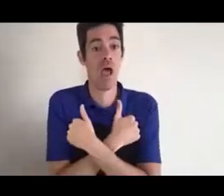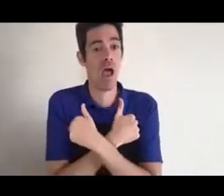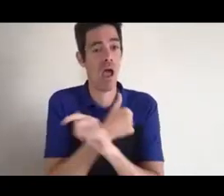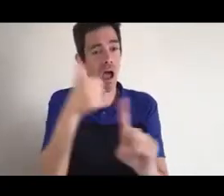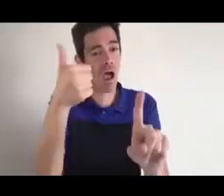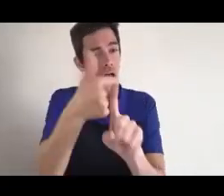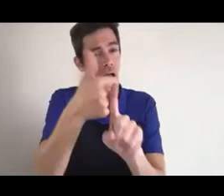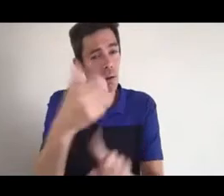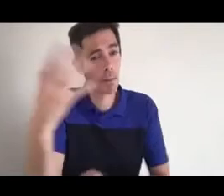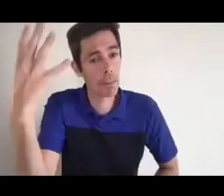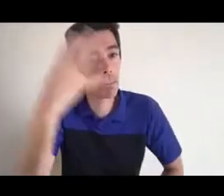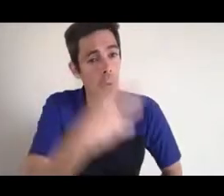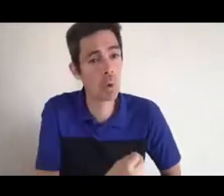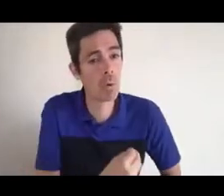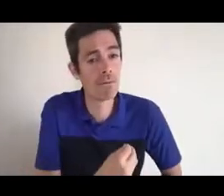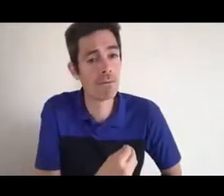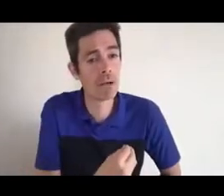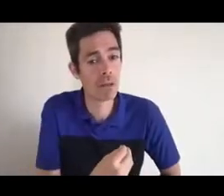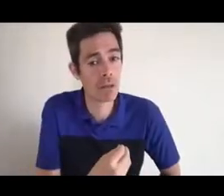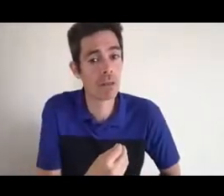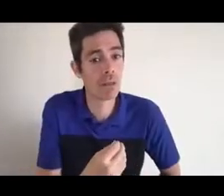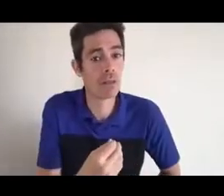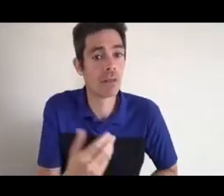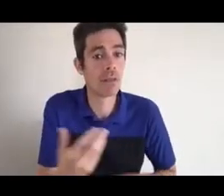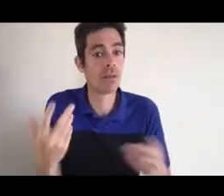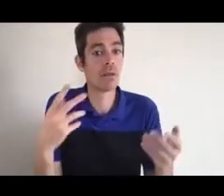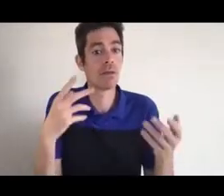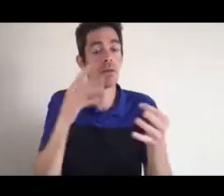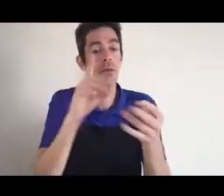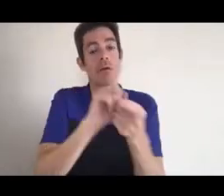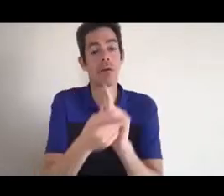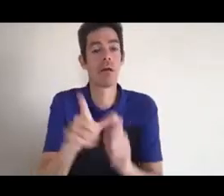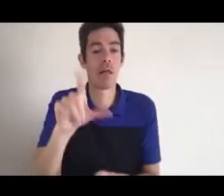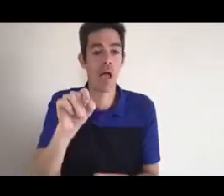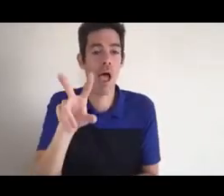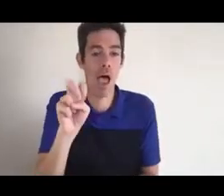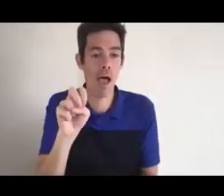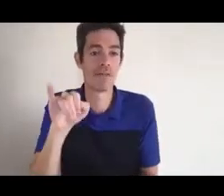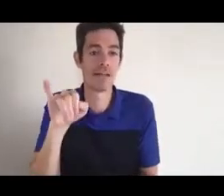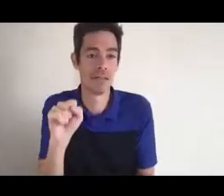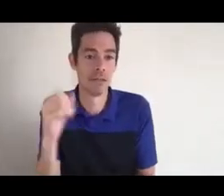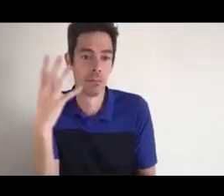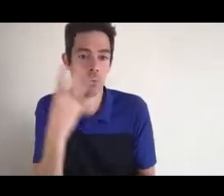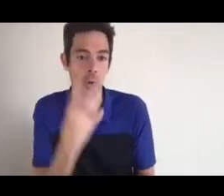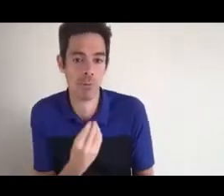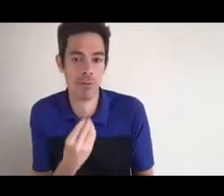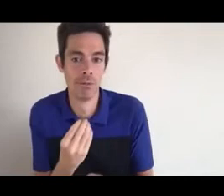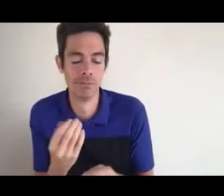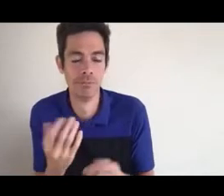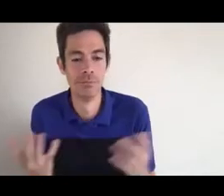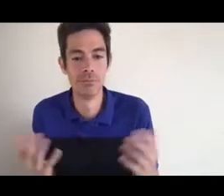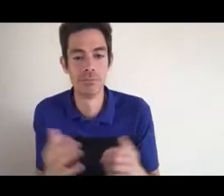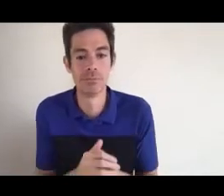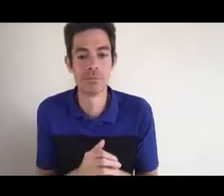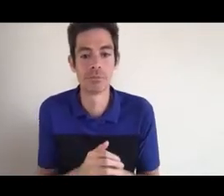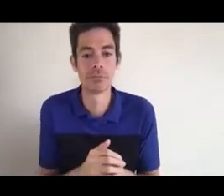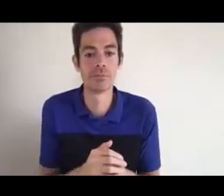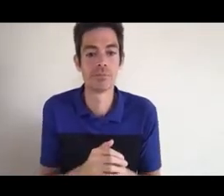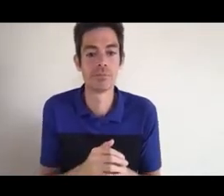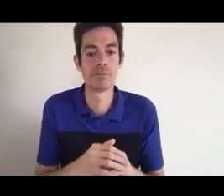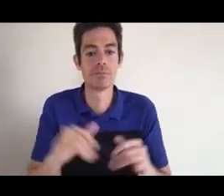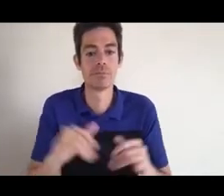itself. So love is beautiful. Love itself is beautiful. So, and that